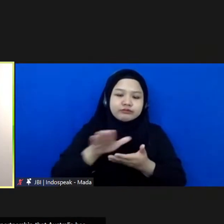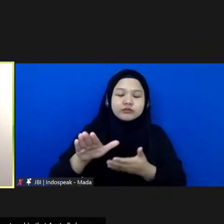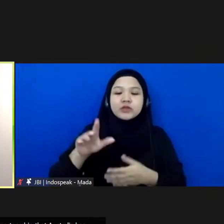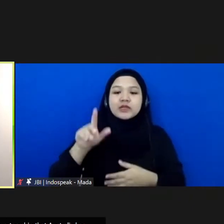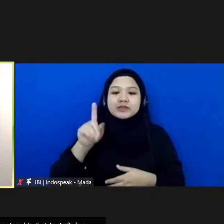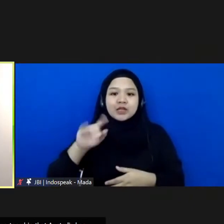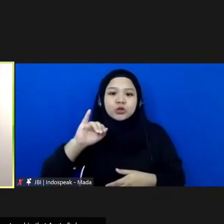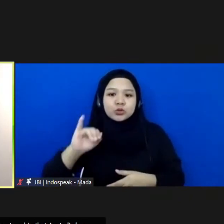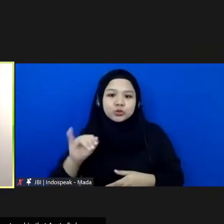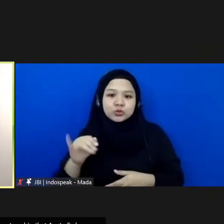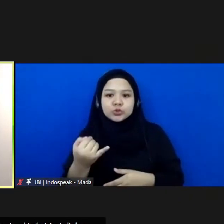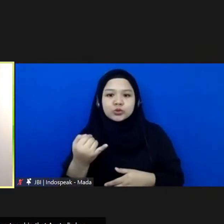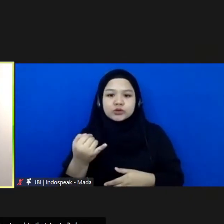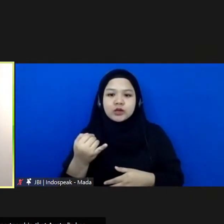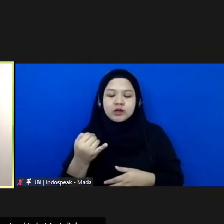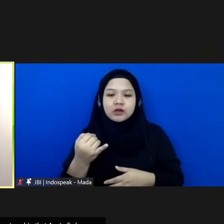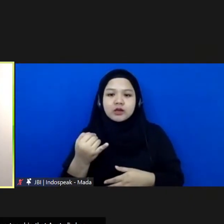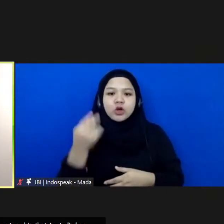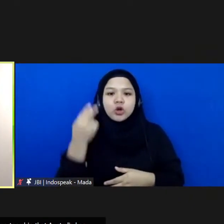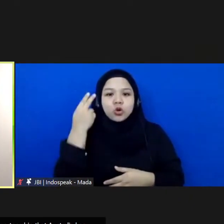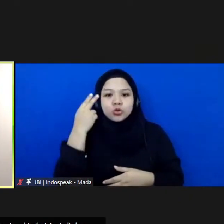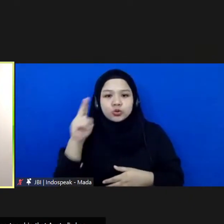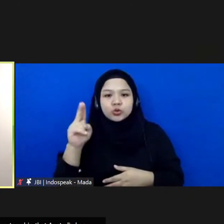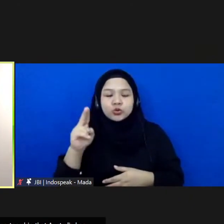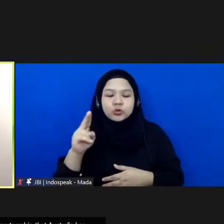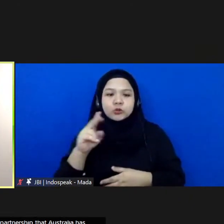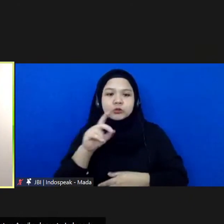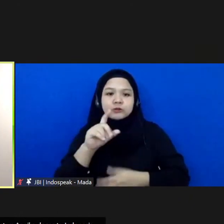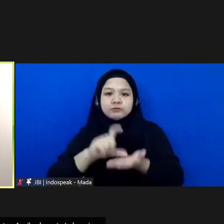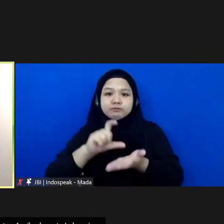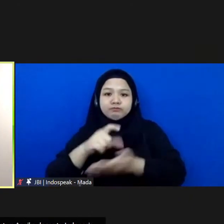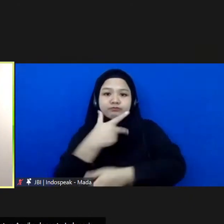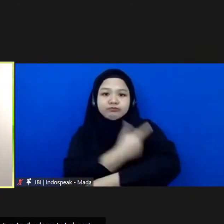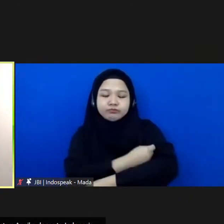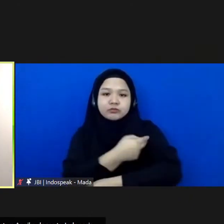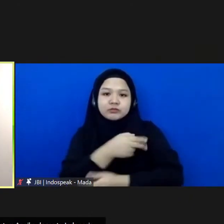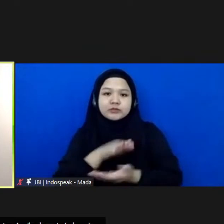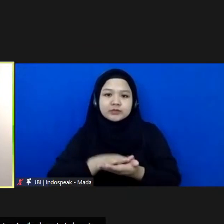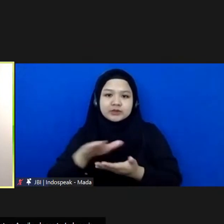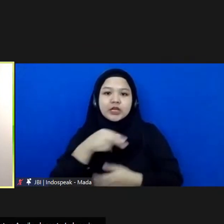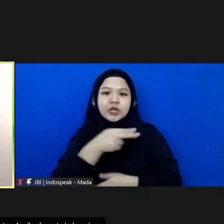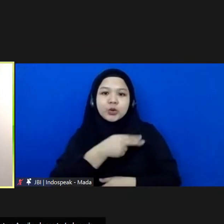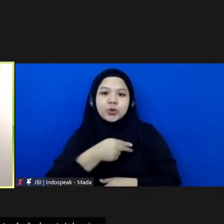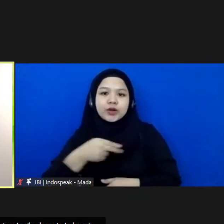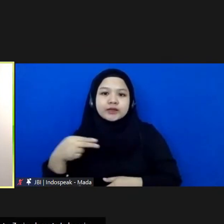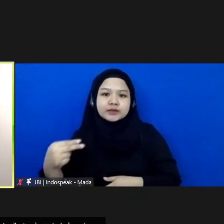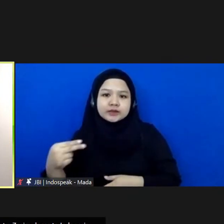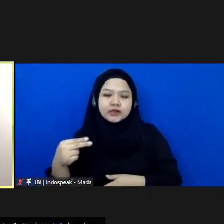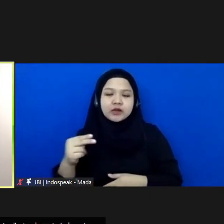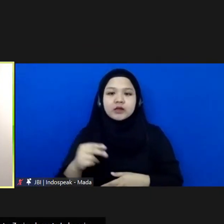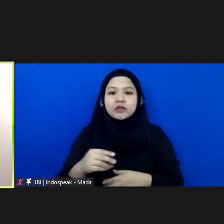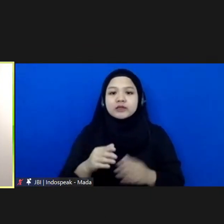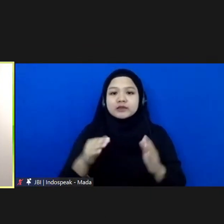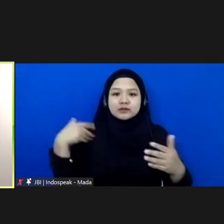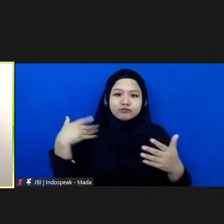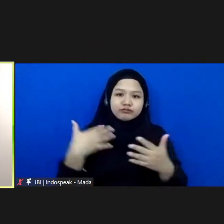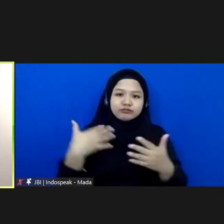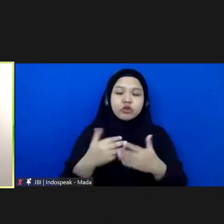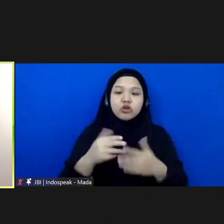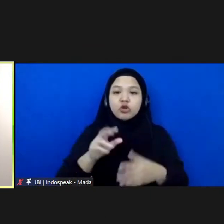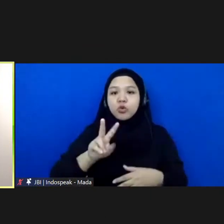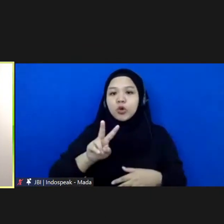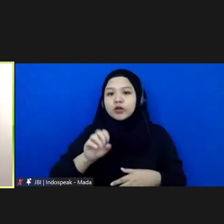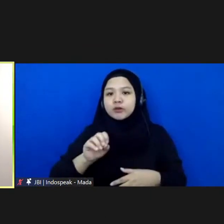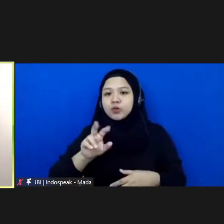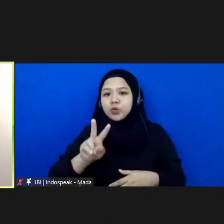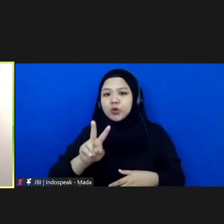of the commitment to share 2.5 million vaccine doses in 2021, announced by the two